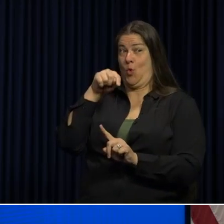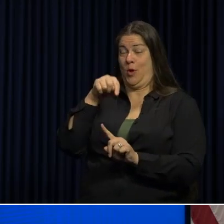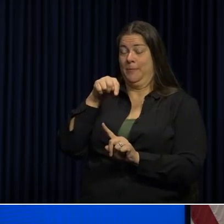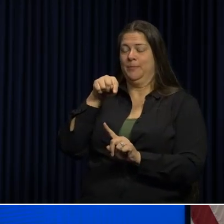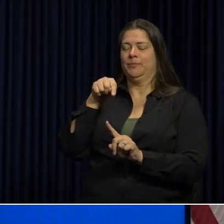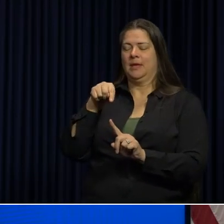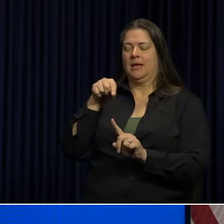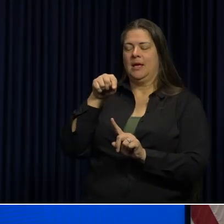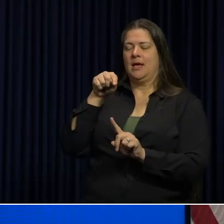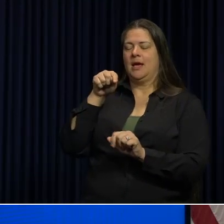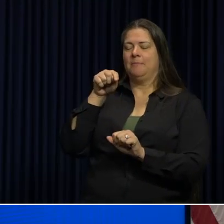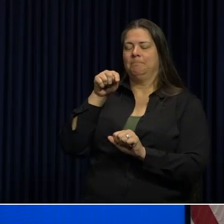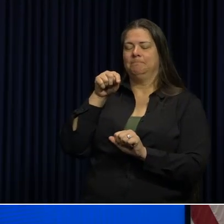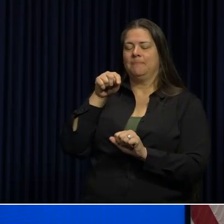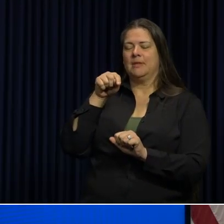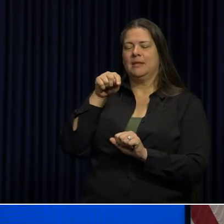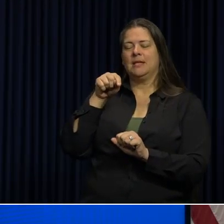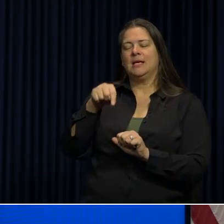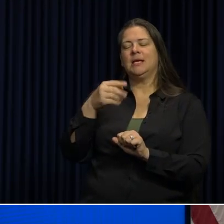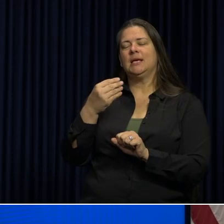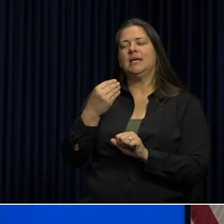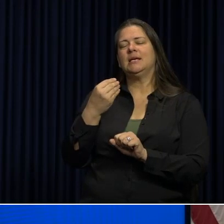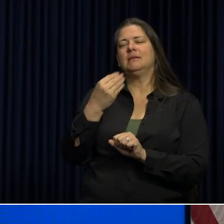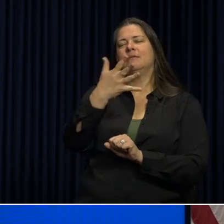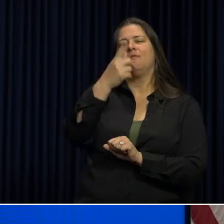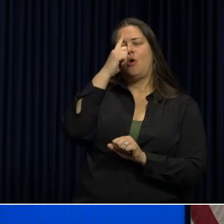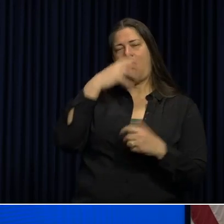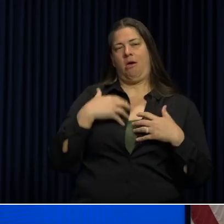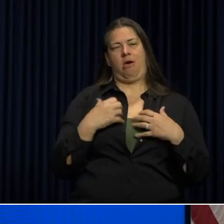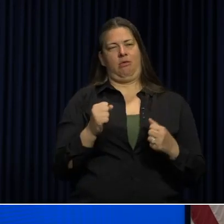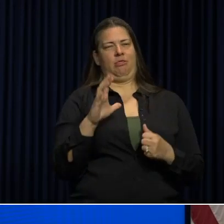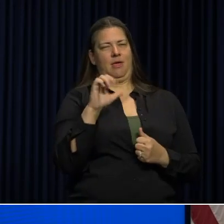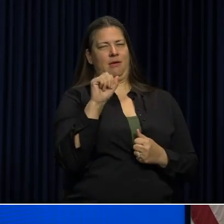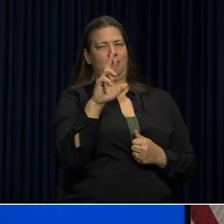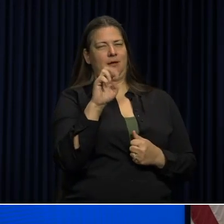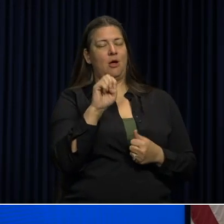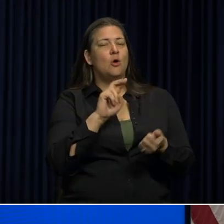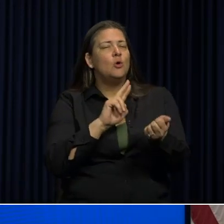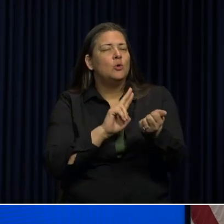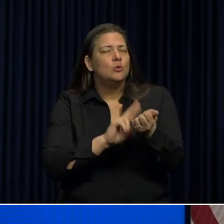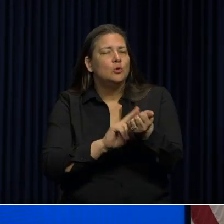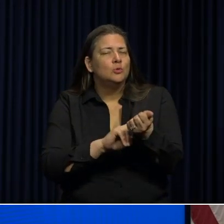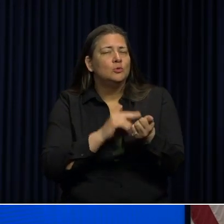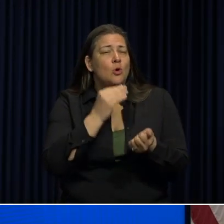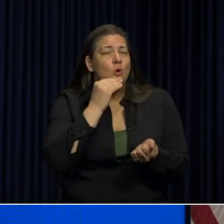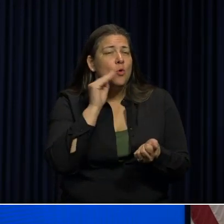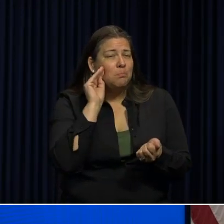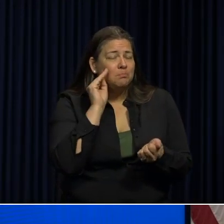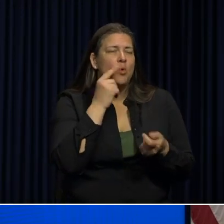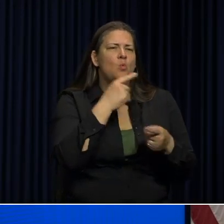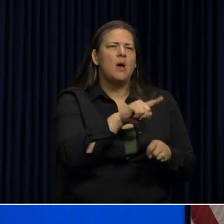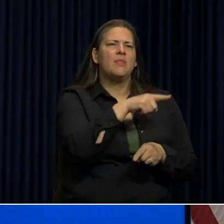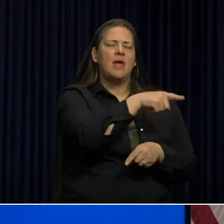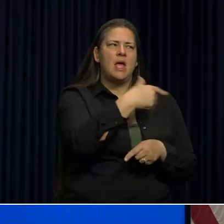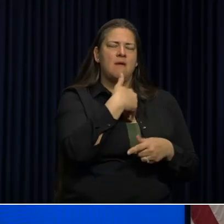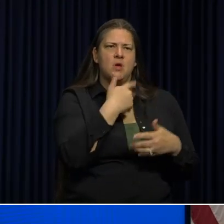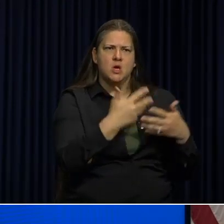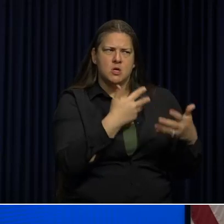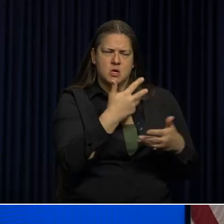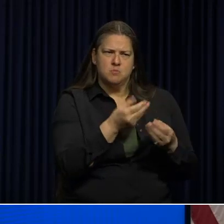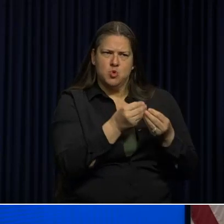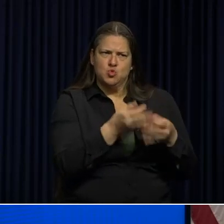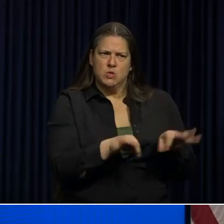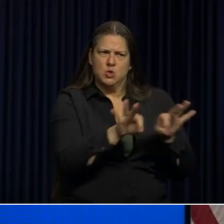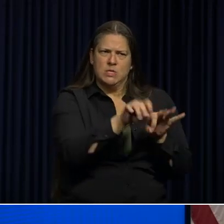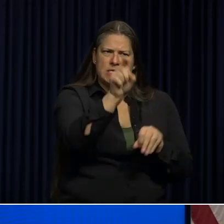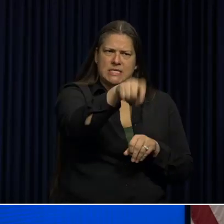to provide to our different healthcare facilities, our nursing home and others, as they reach a critical stage. And we are providing more and